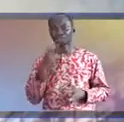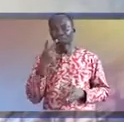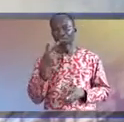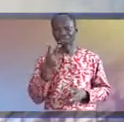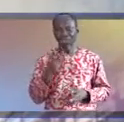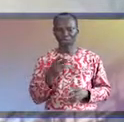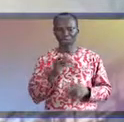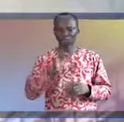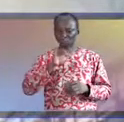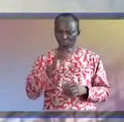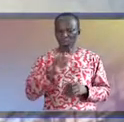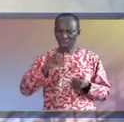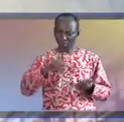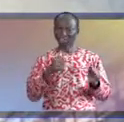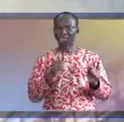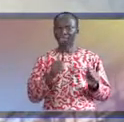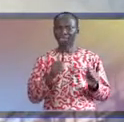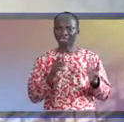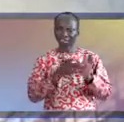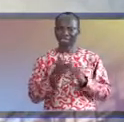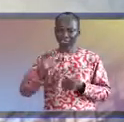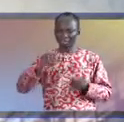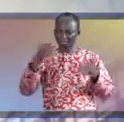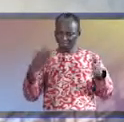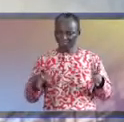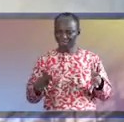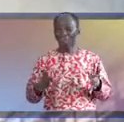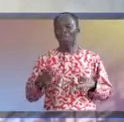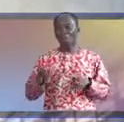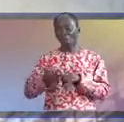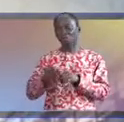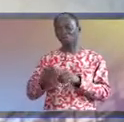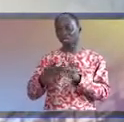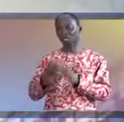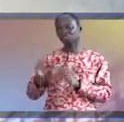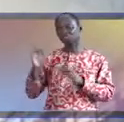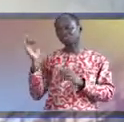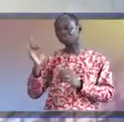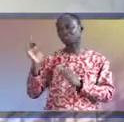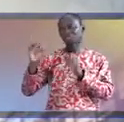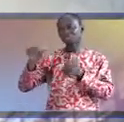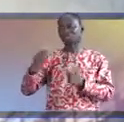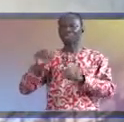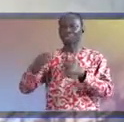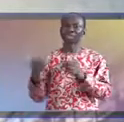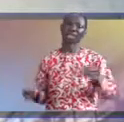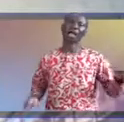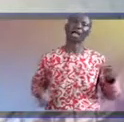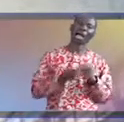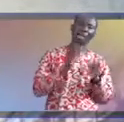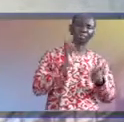baptism, Jesus and his disciples baptized people. Jesus Eji Yohani